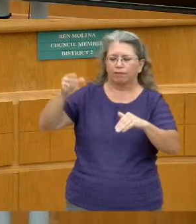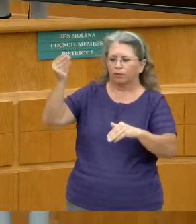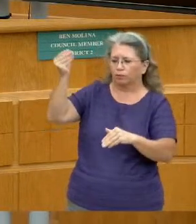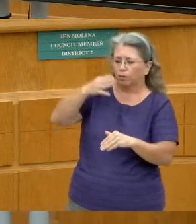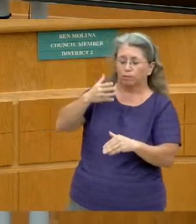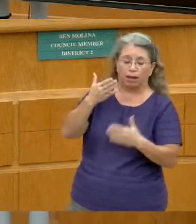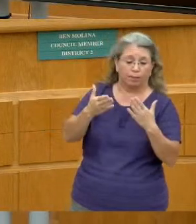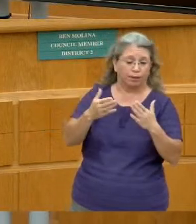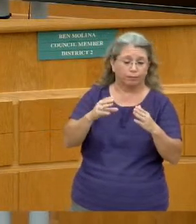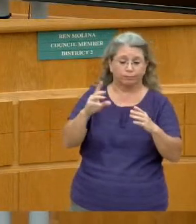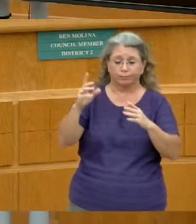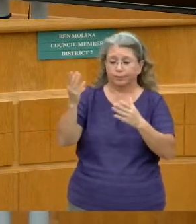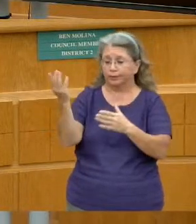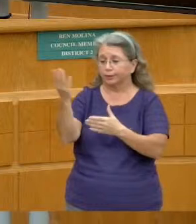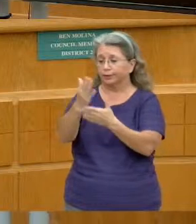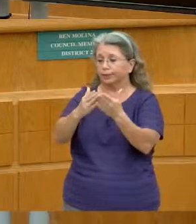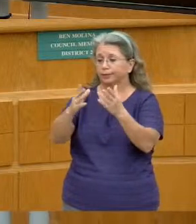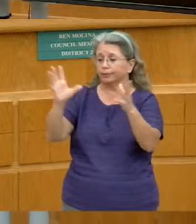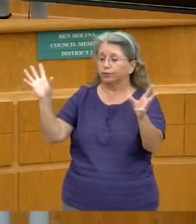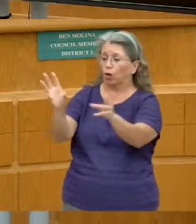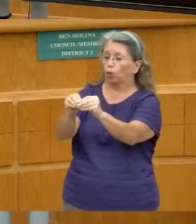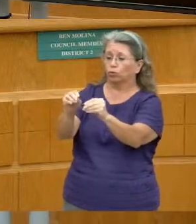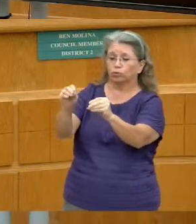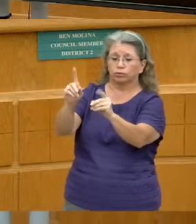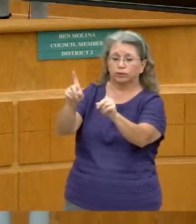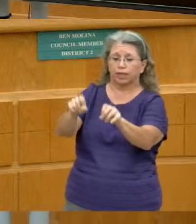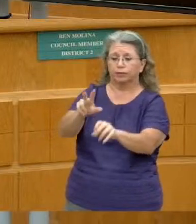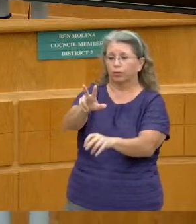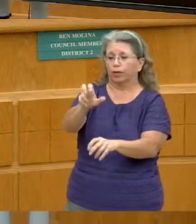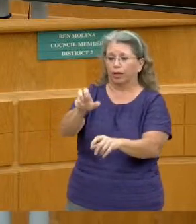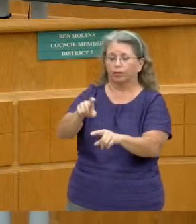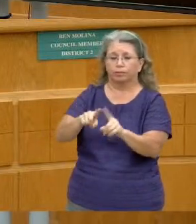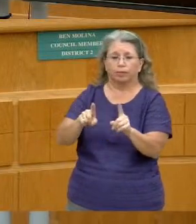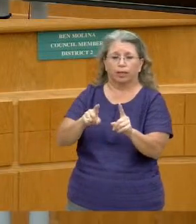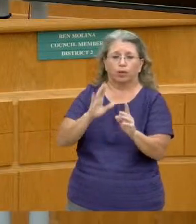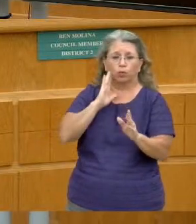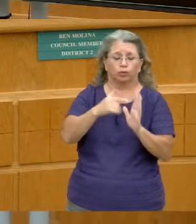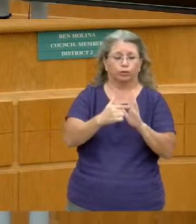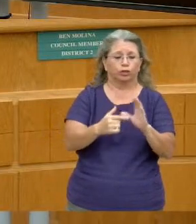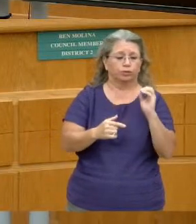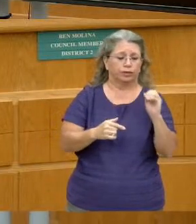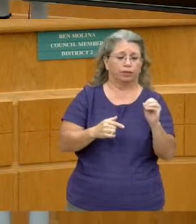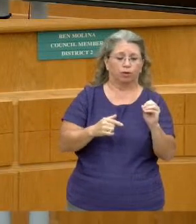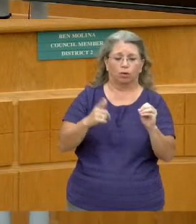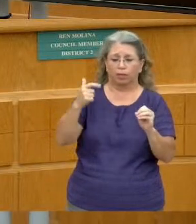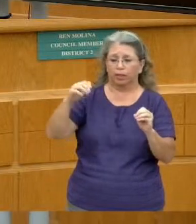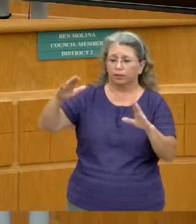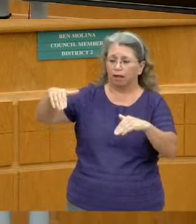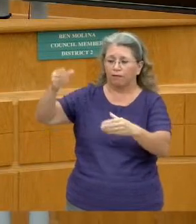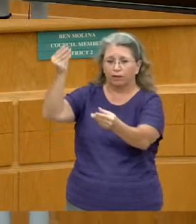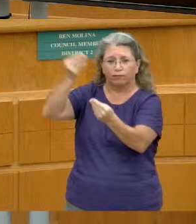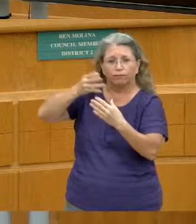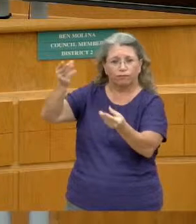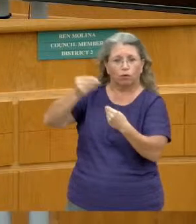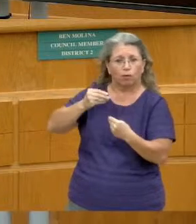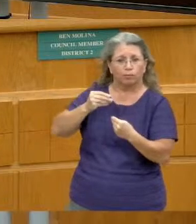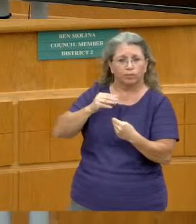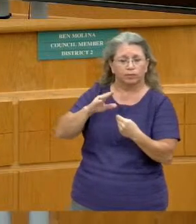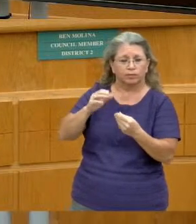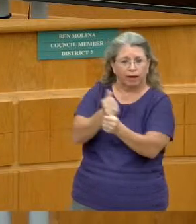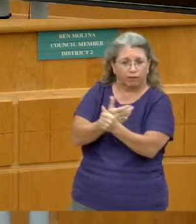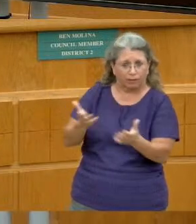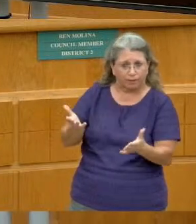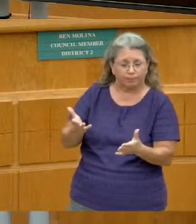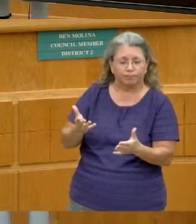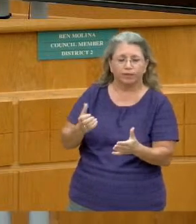300 tests that were given, but it shows 0 because we haven't gotten the results back. So they do lag, so don't give up, don't get